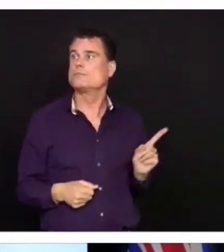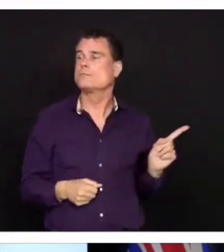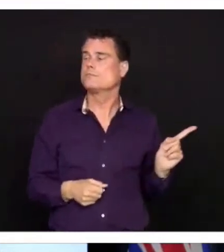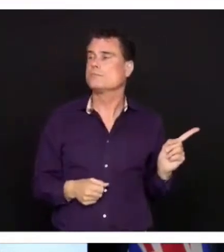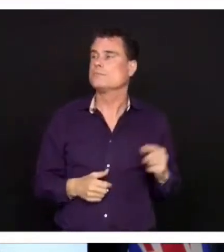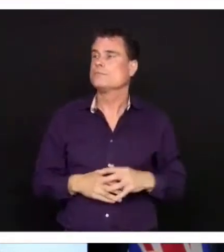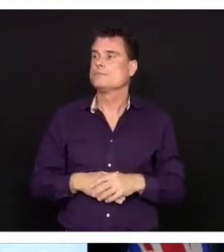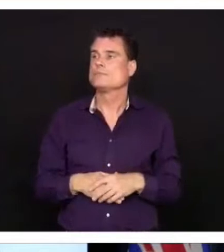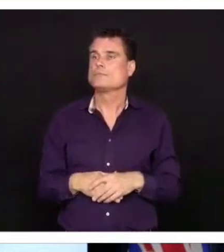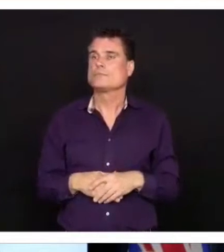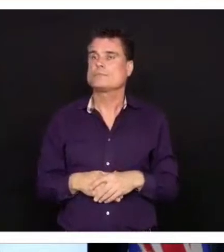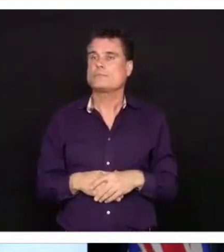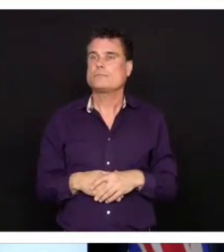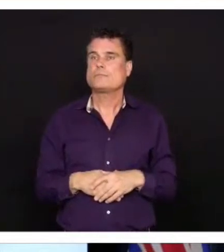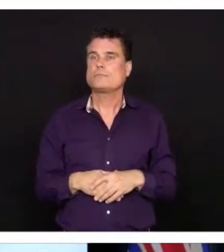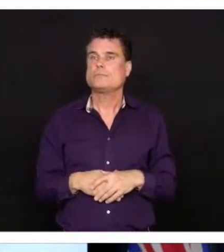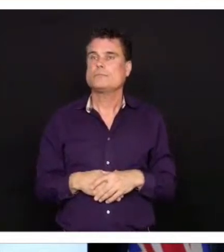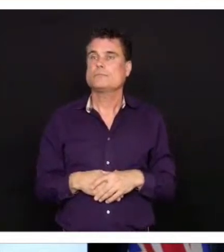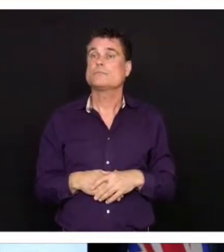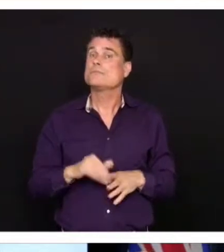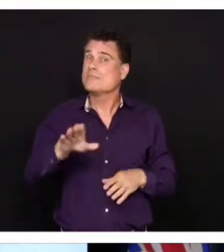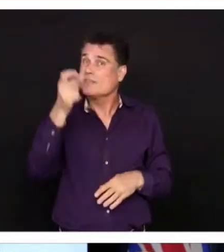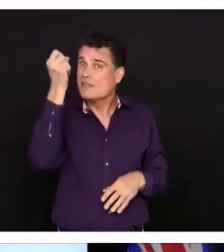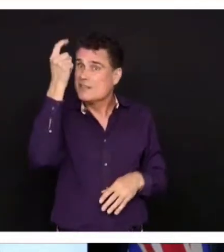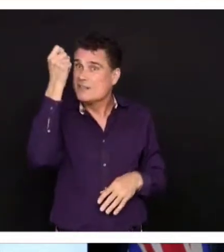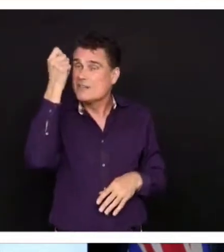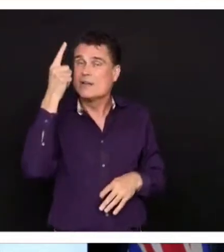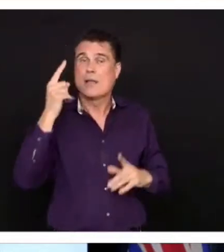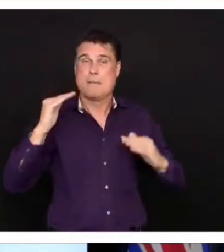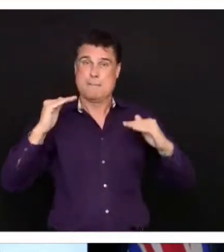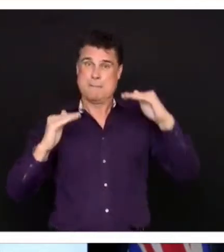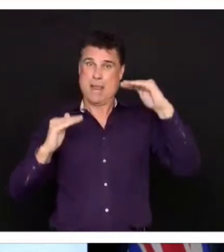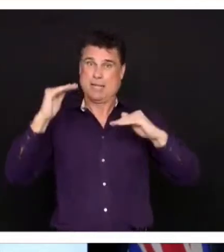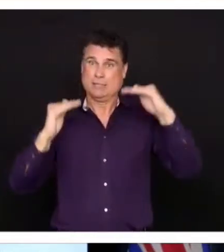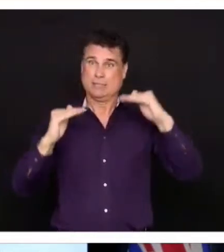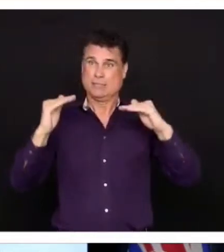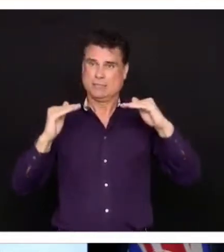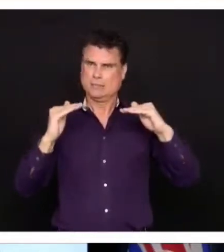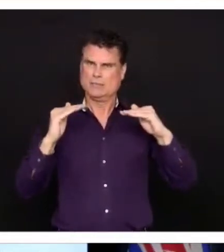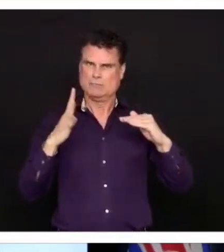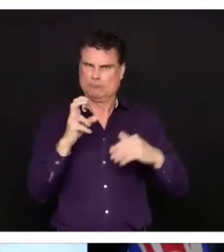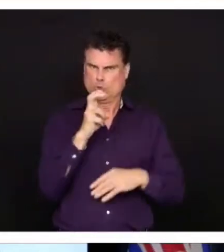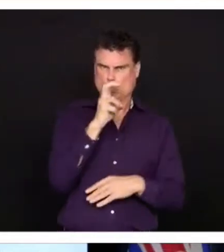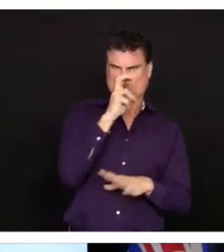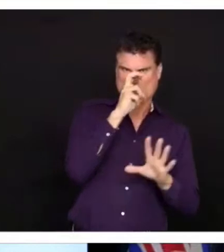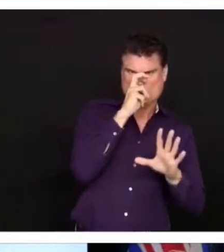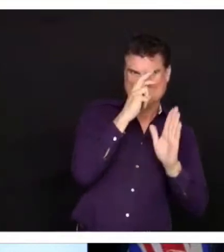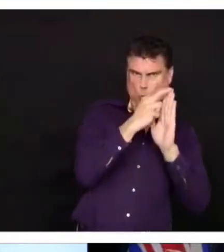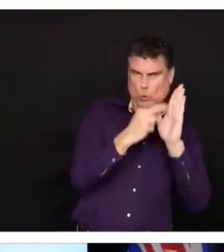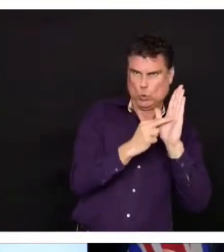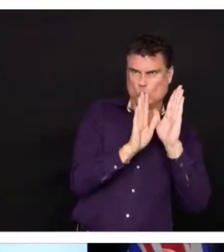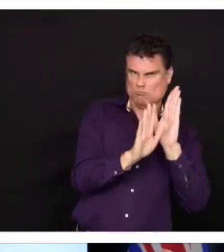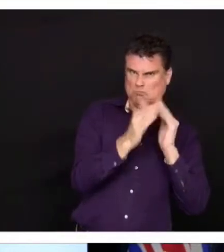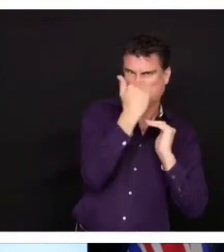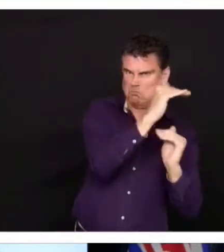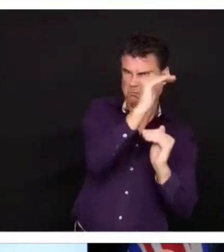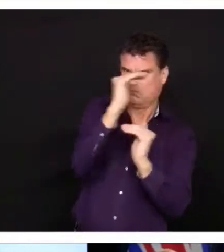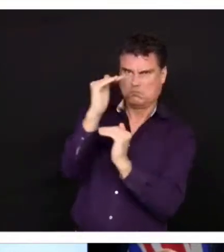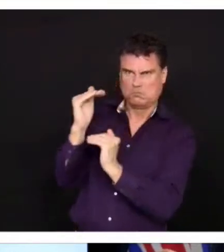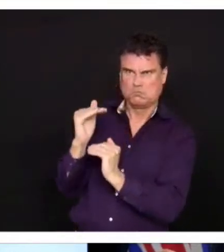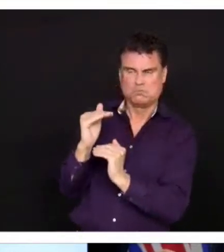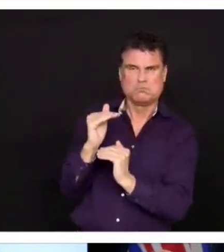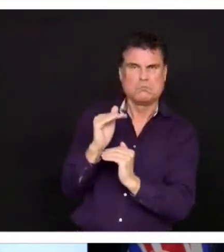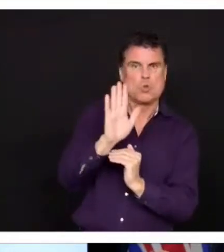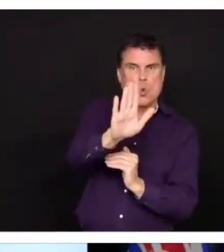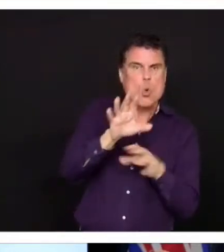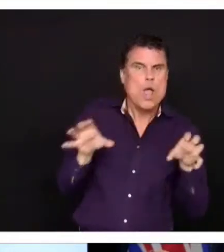and months is just the right amount of restriction so that we don't end up having those explosive growth, so we don't